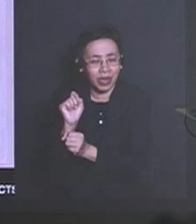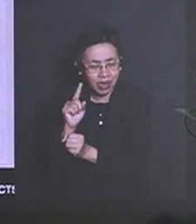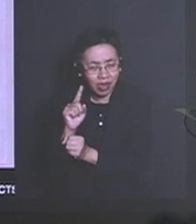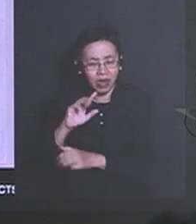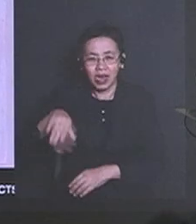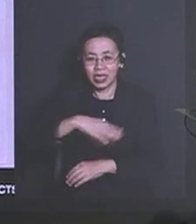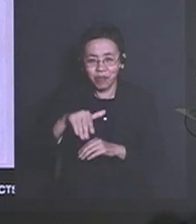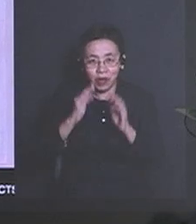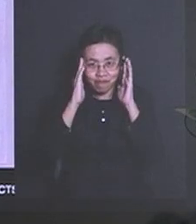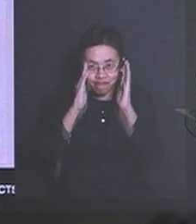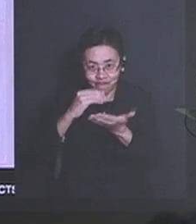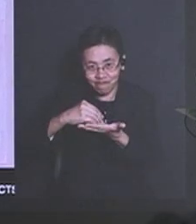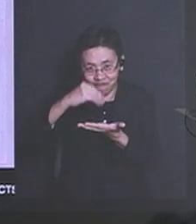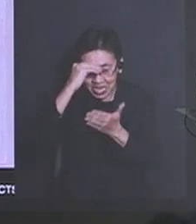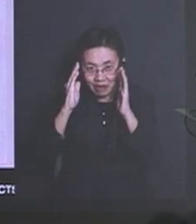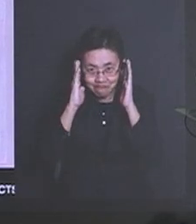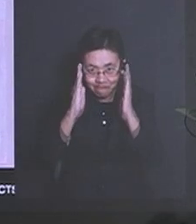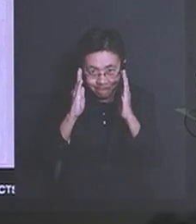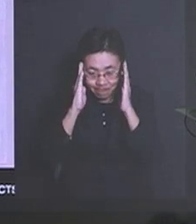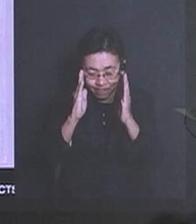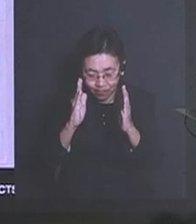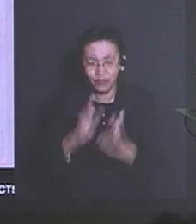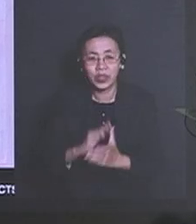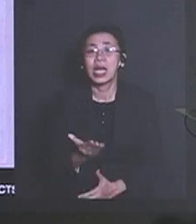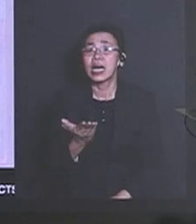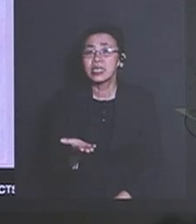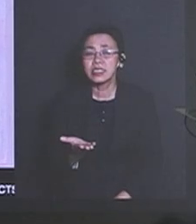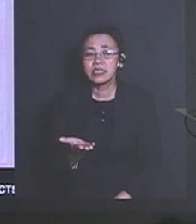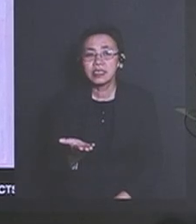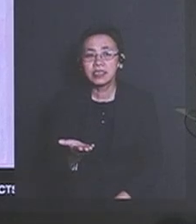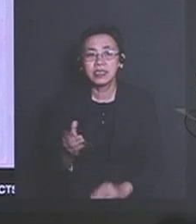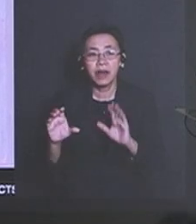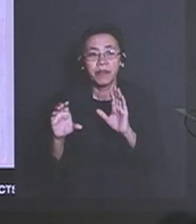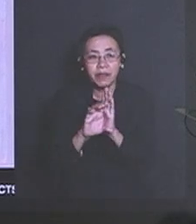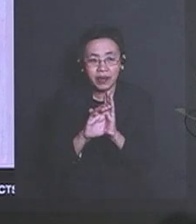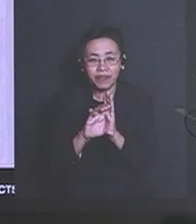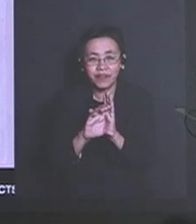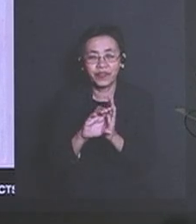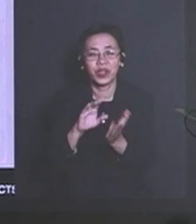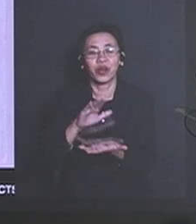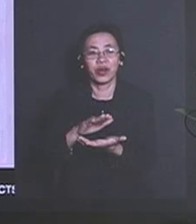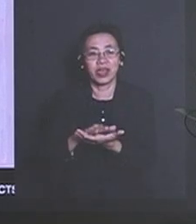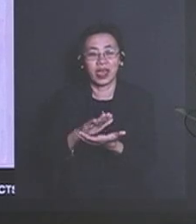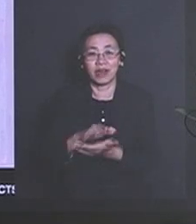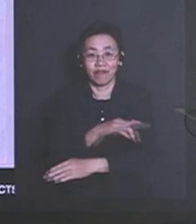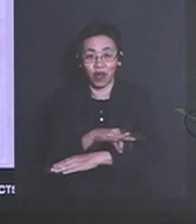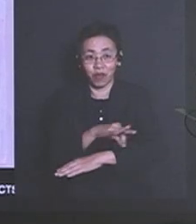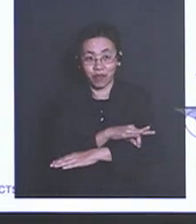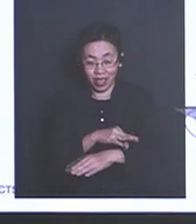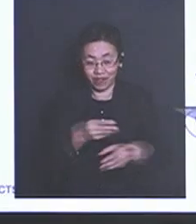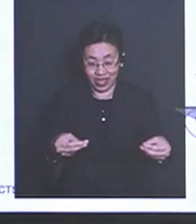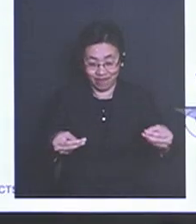This is a function layout requirements given to us by the school, which is a typical type of Thai school building.